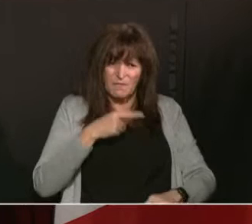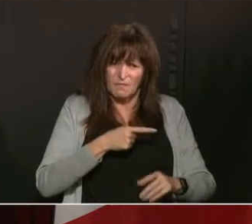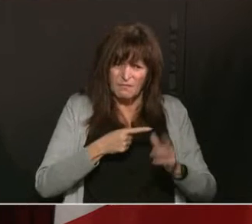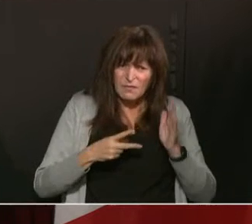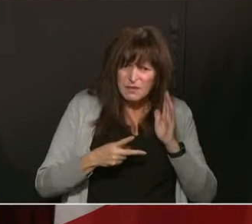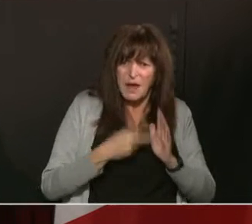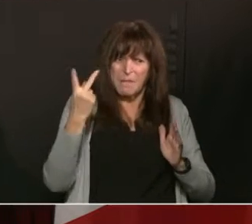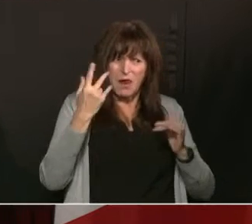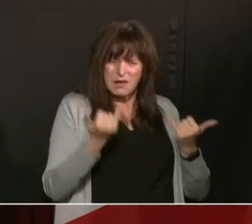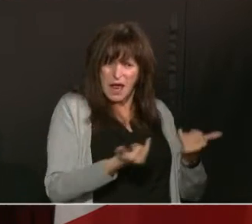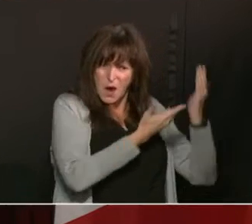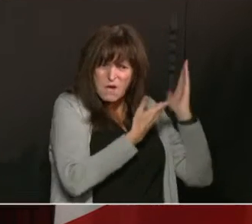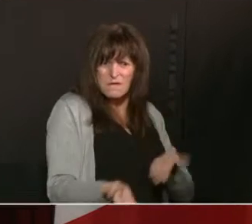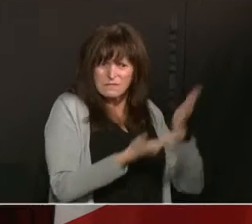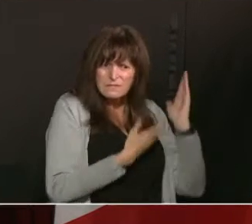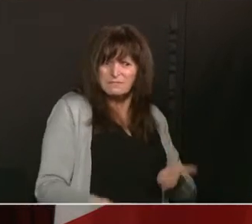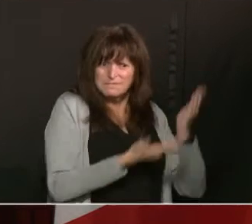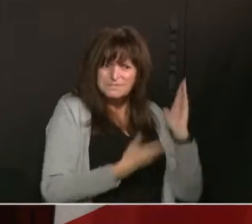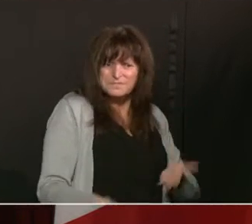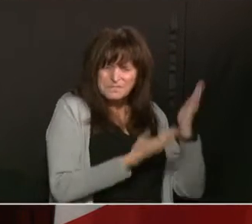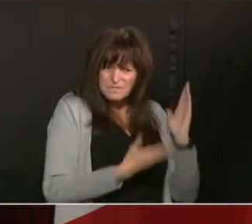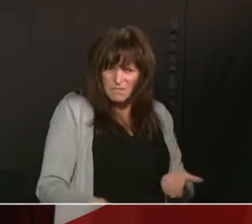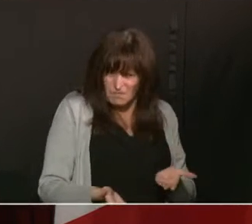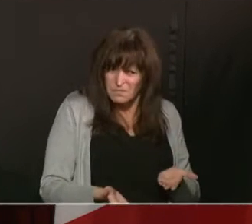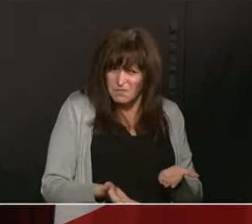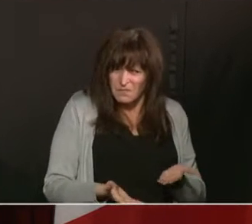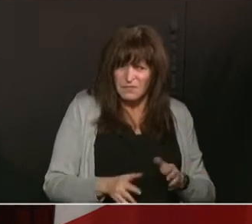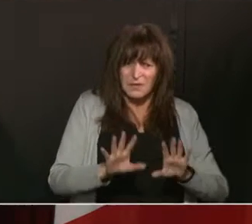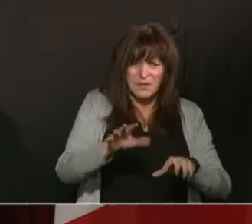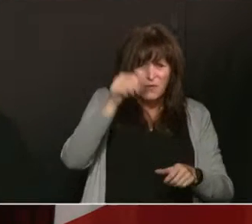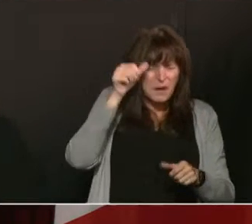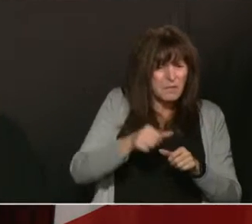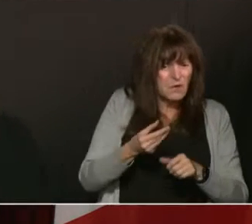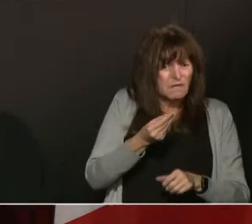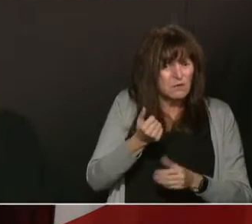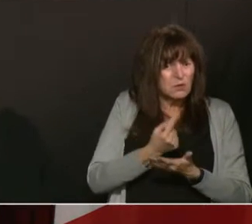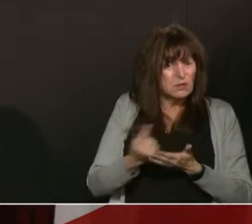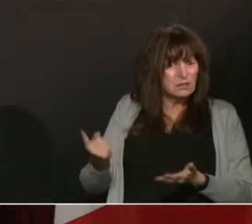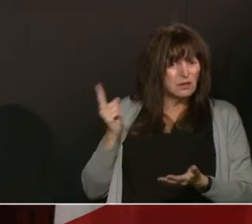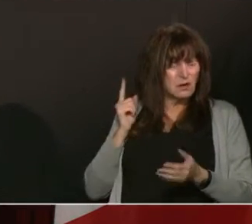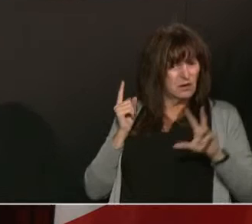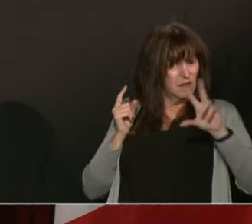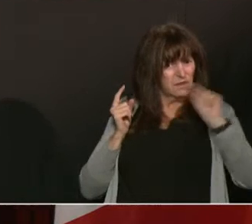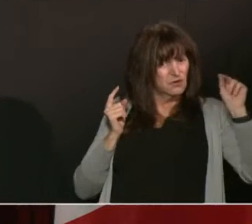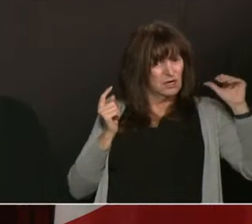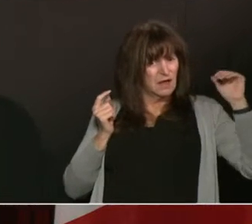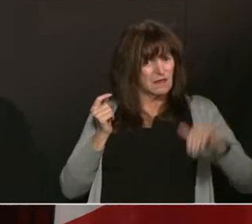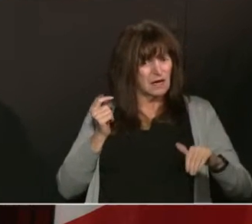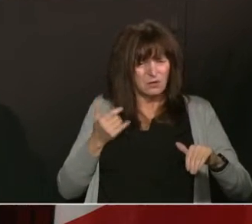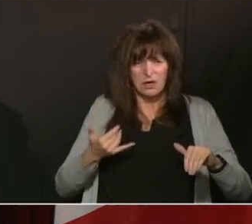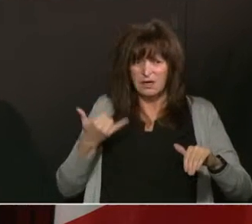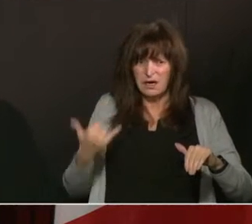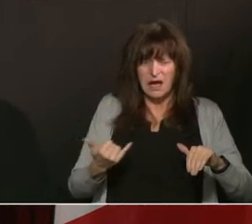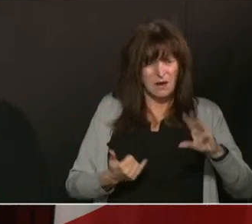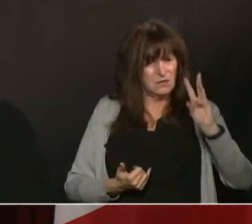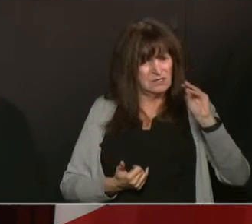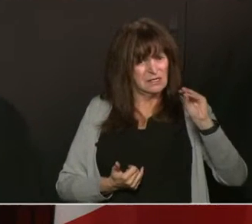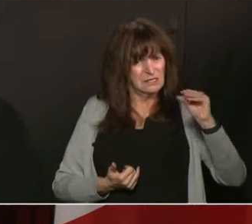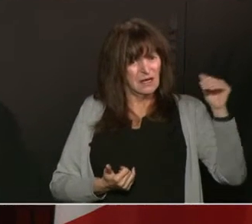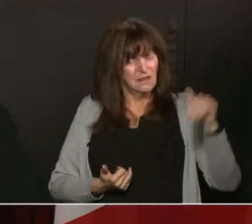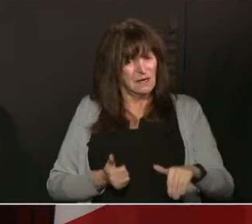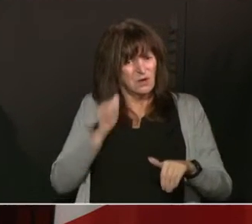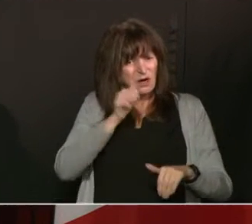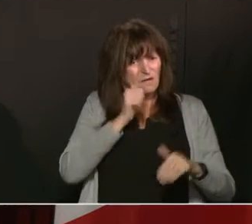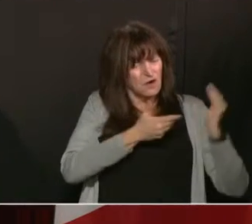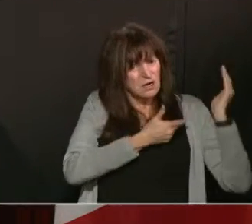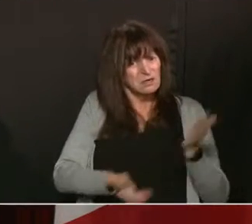possible. If you remember, just a few weeks ago, we were at 30,000. Then we accelerated to 60,000 doses a day. And I'm happy to